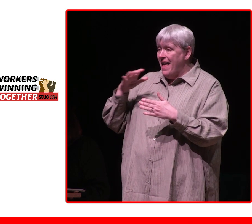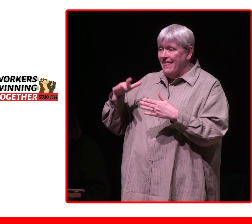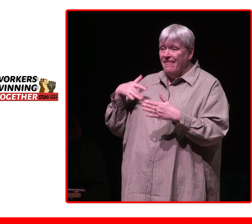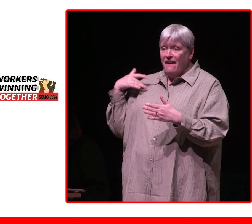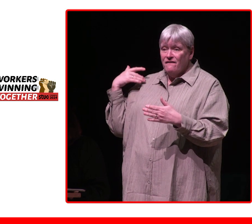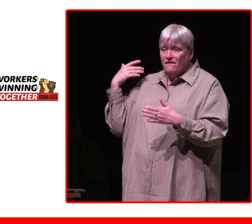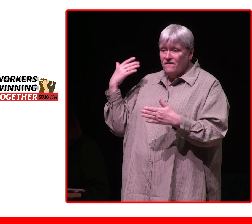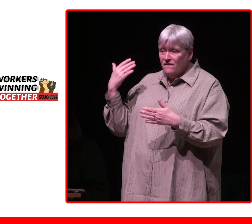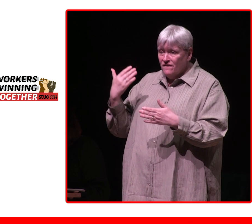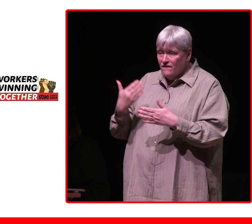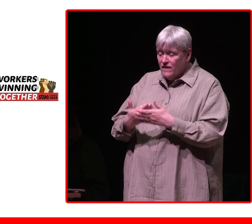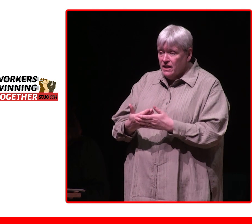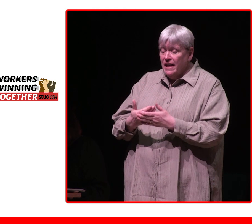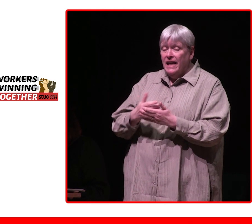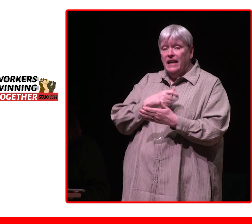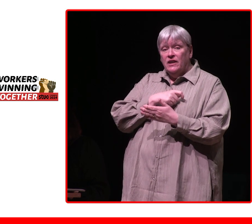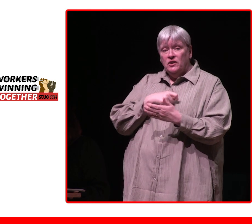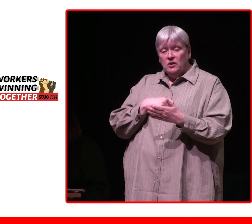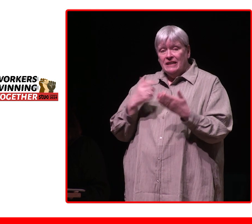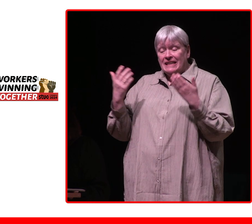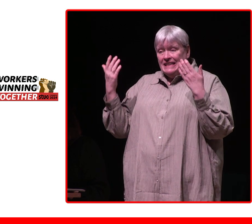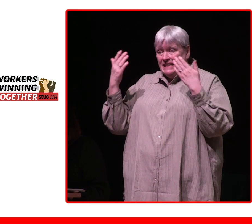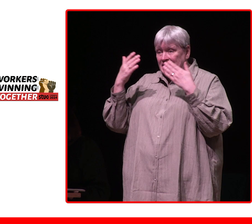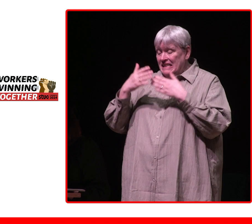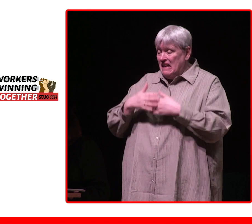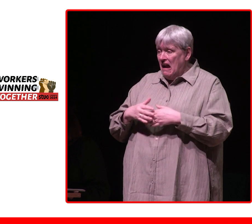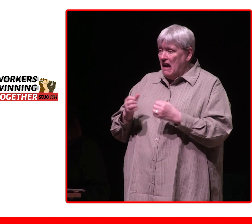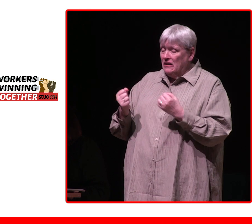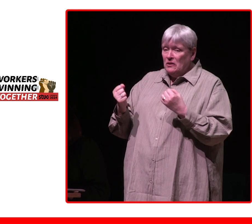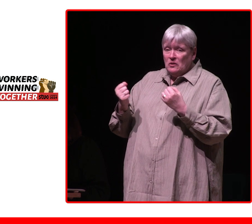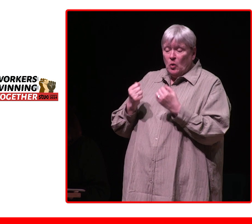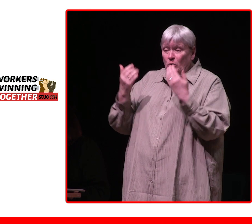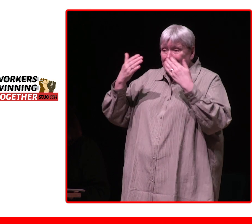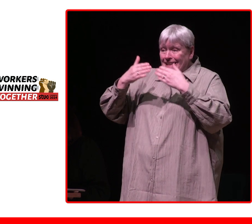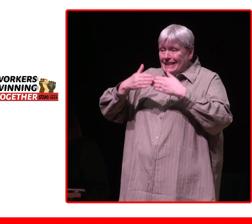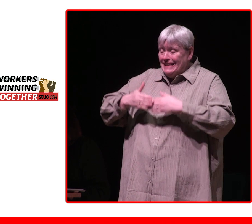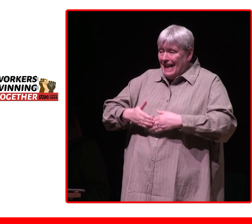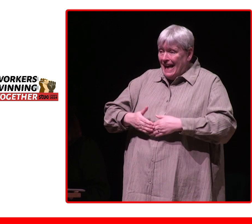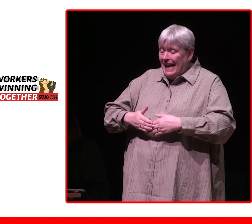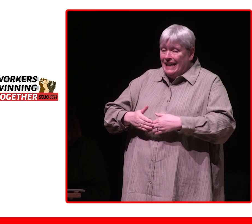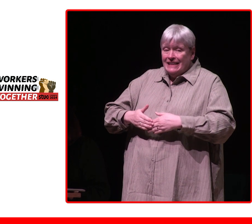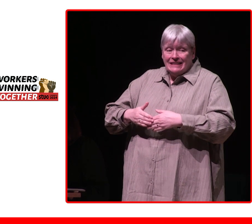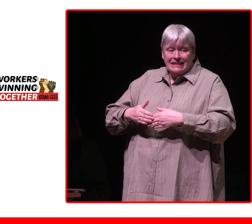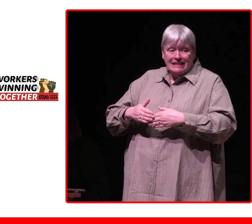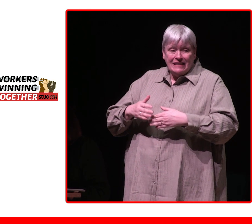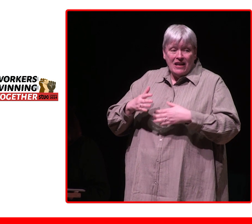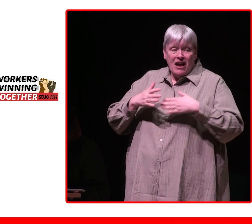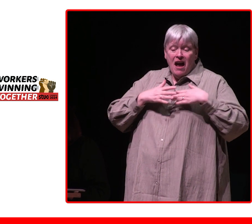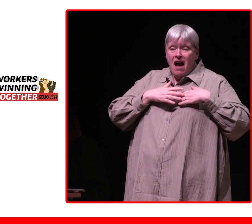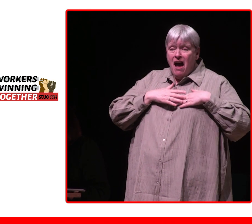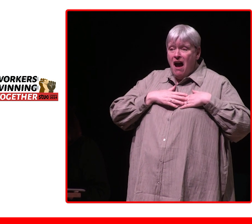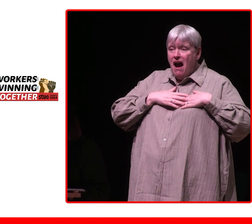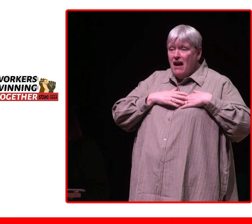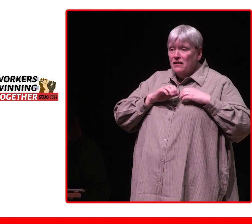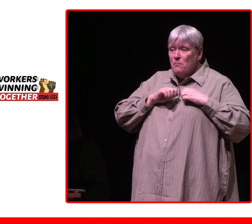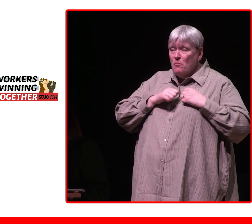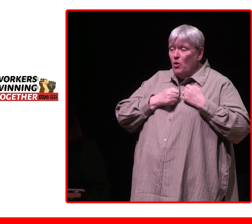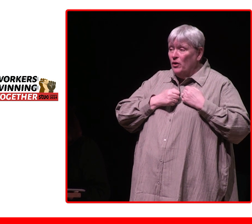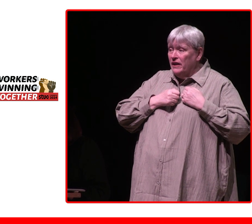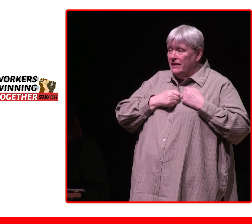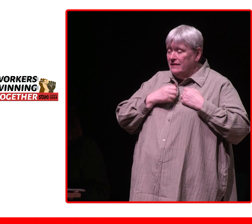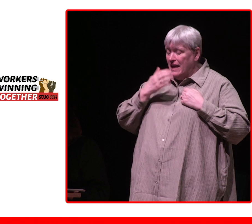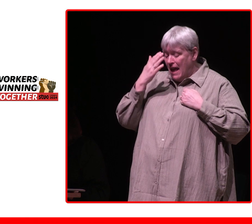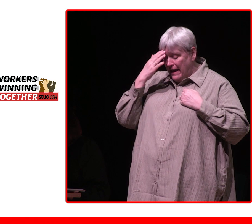trade union movement, that dark, cold night where our hearts were broken and our heads were